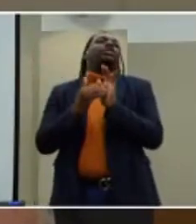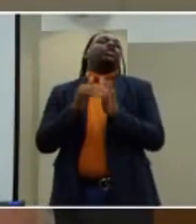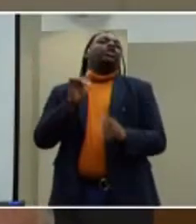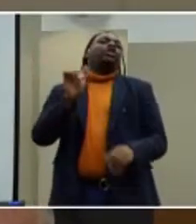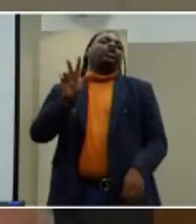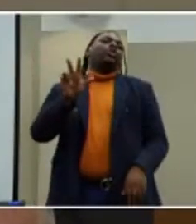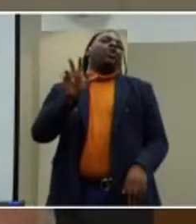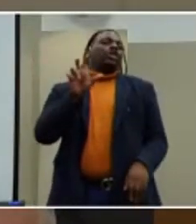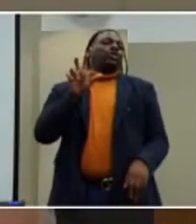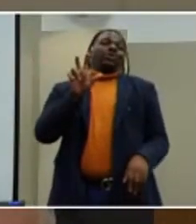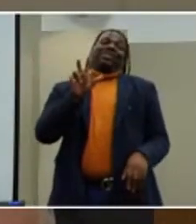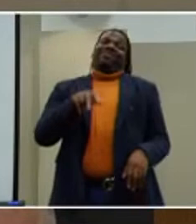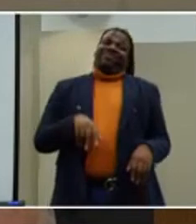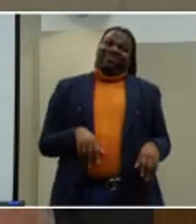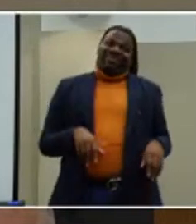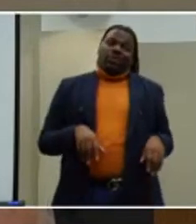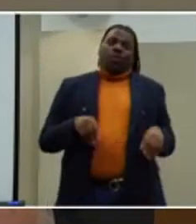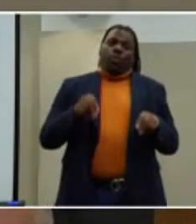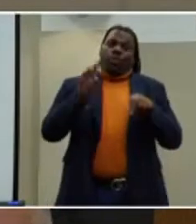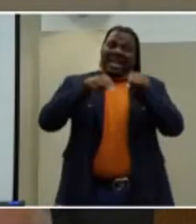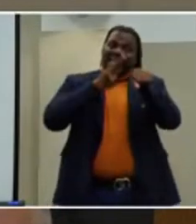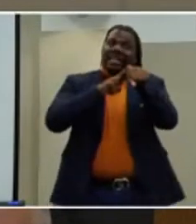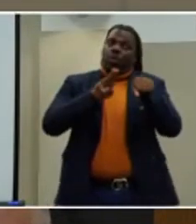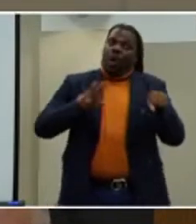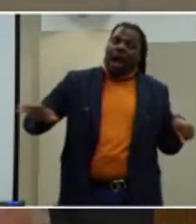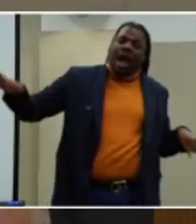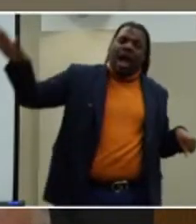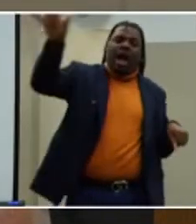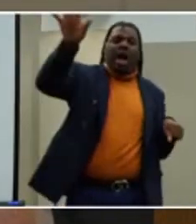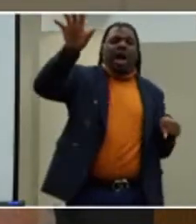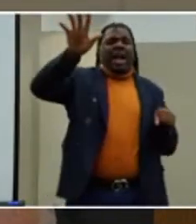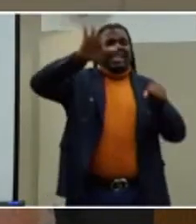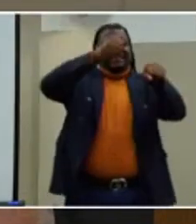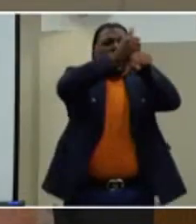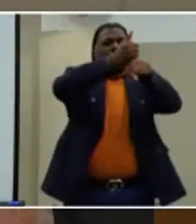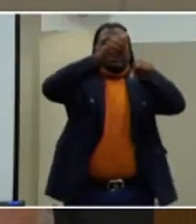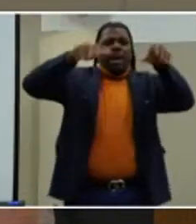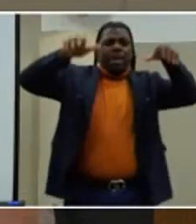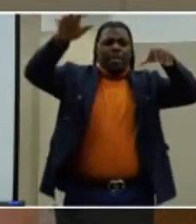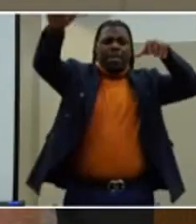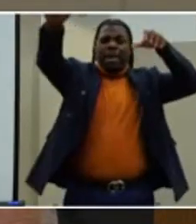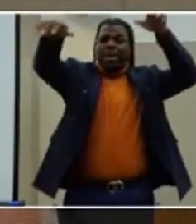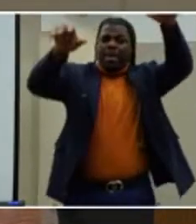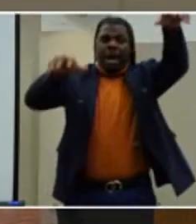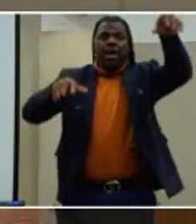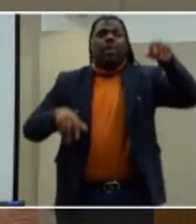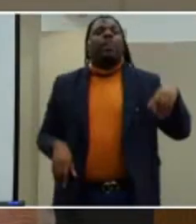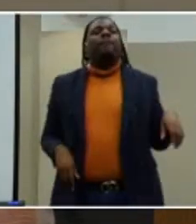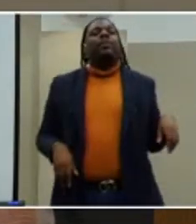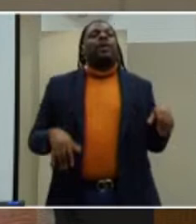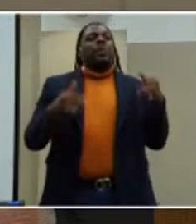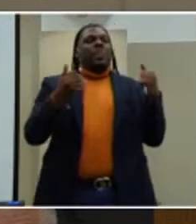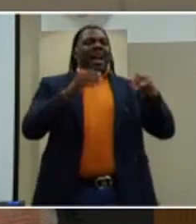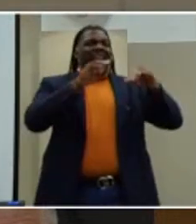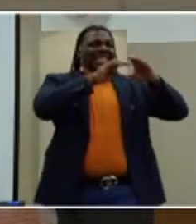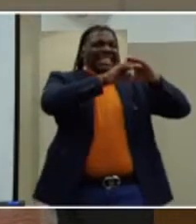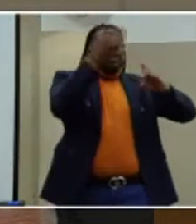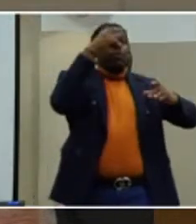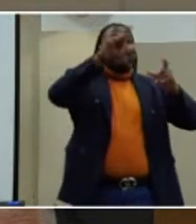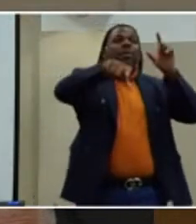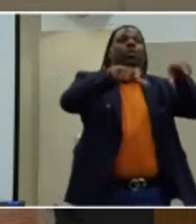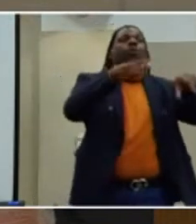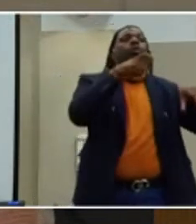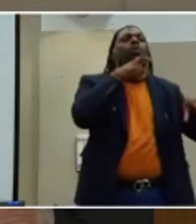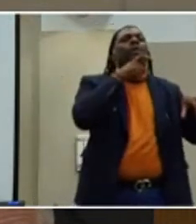2,200 communities nationwide. Those are a lot of places that GSA has made accessible for people